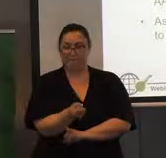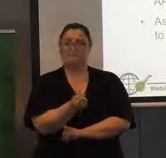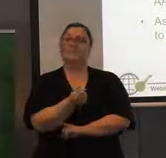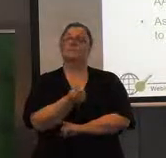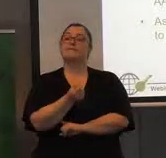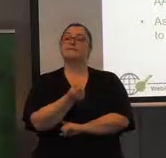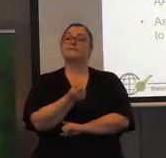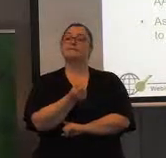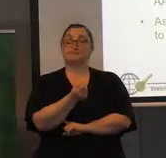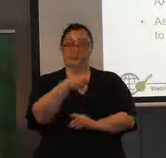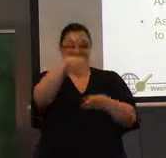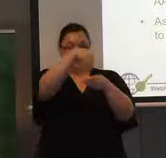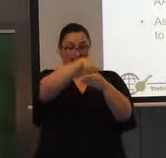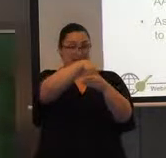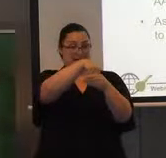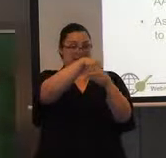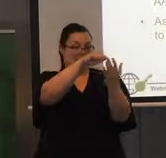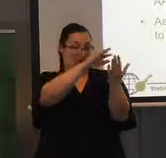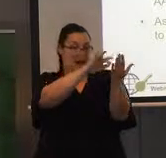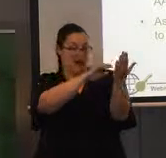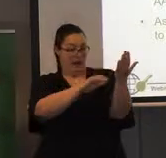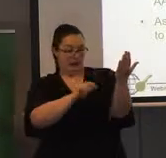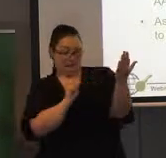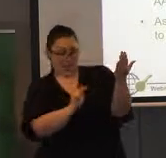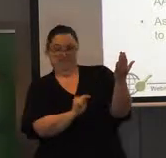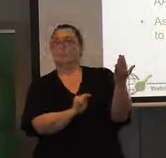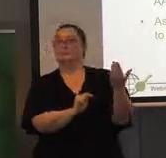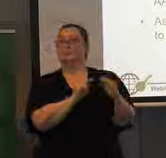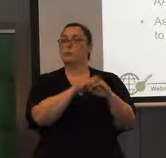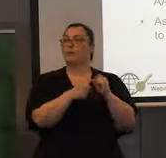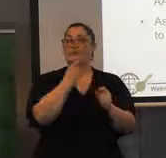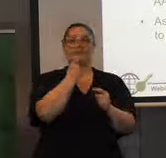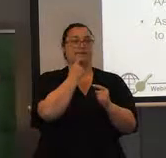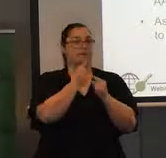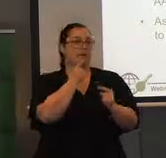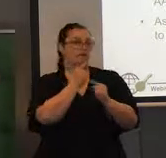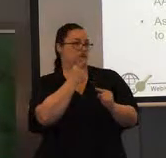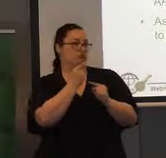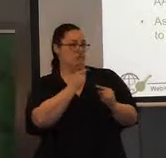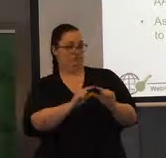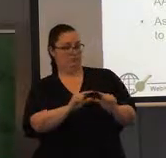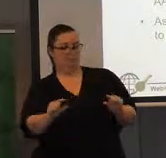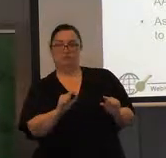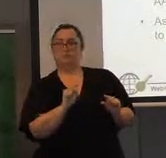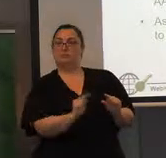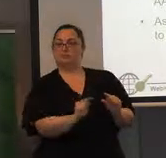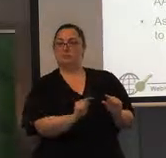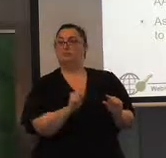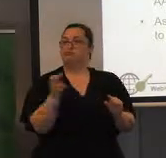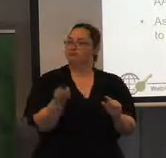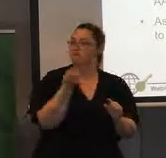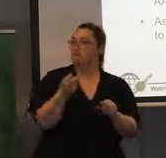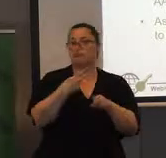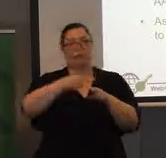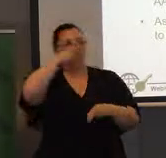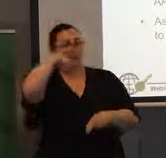Disability Access and Inclusion Plan. In there, there is an area about information, the availability